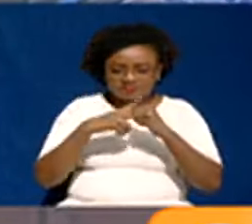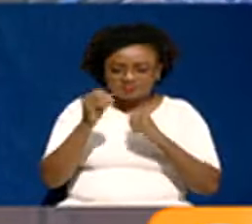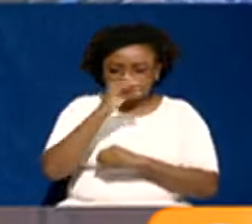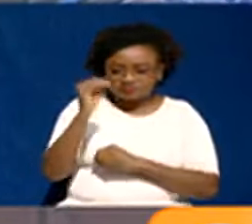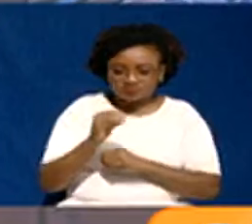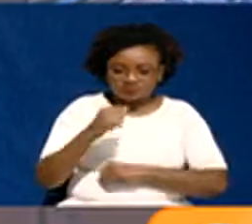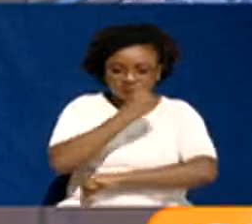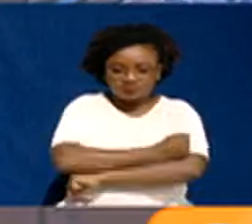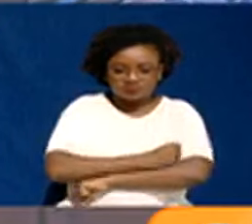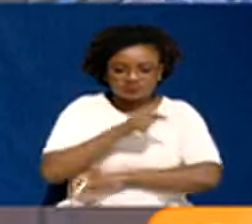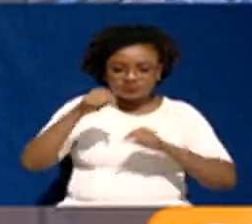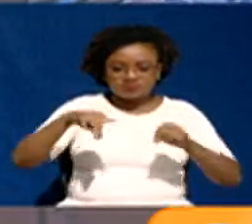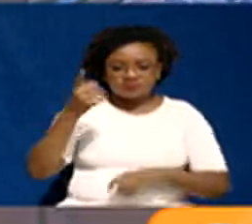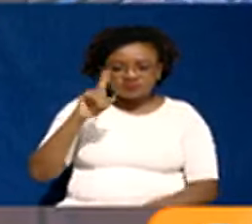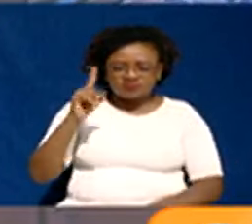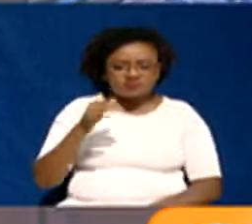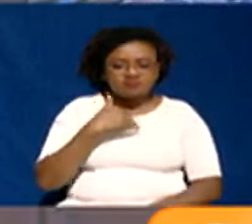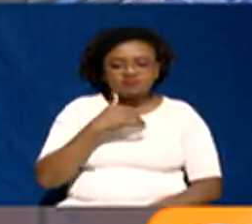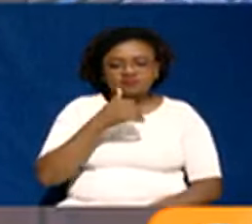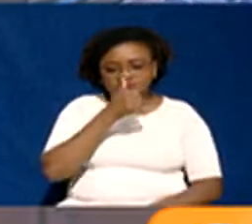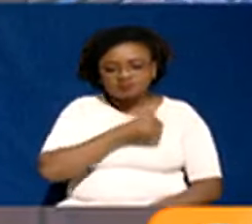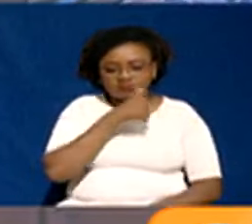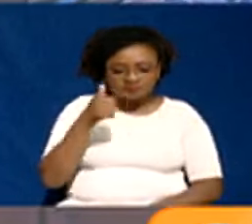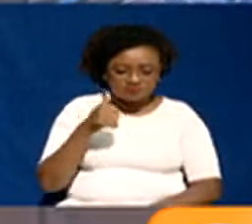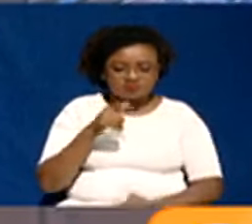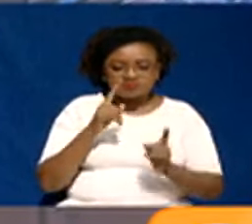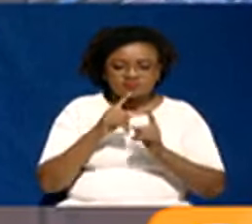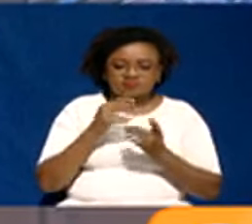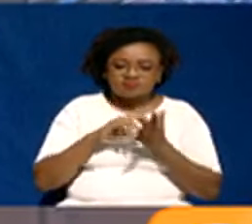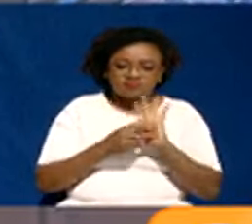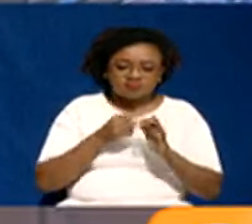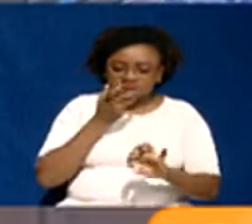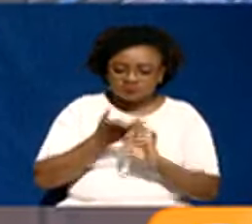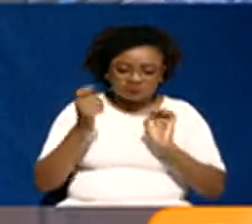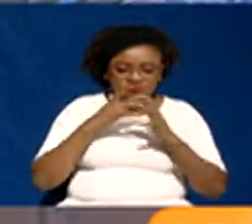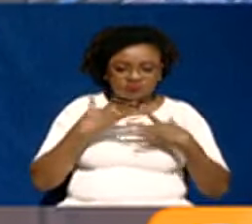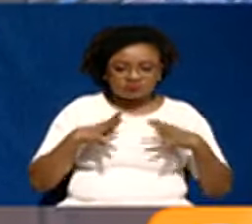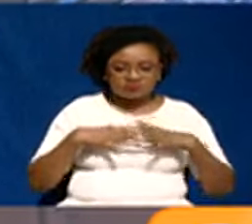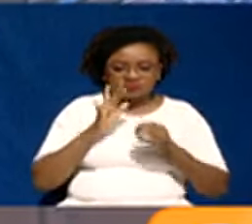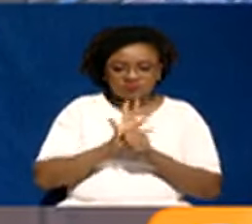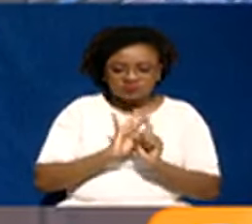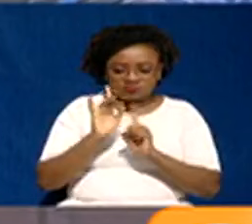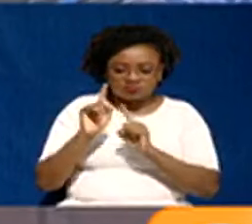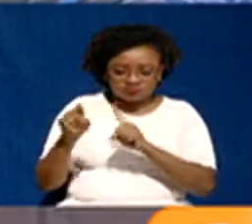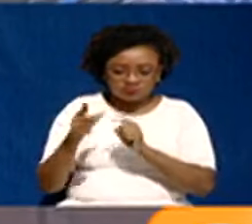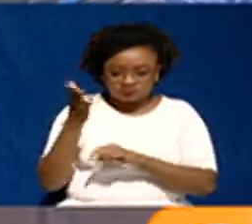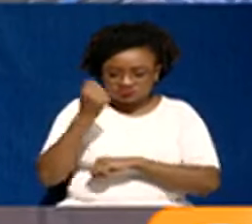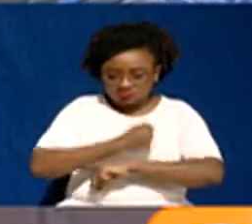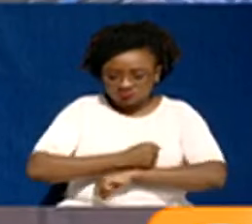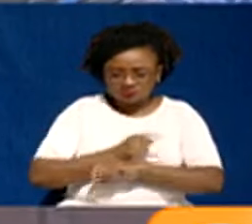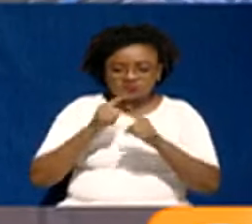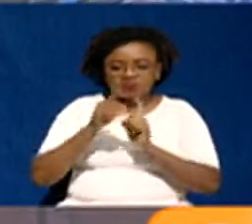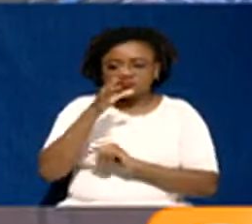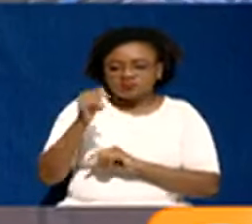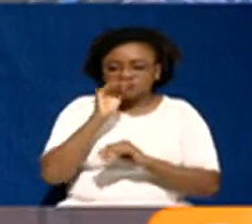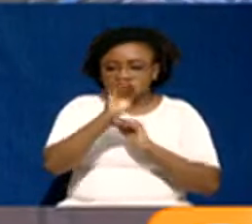of schools in Nairobi are private and therefore out of reach for majority of the population. Machogu has called on the stakeholders in the